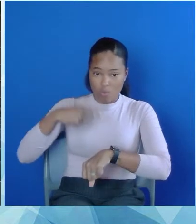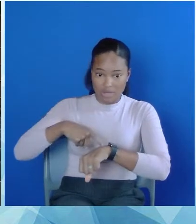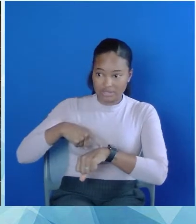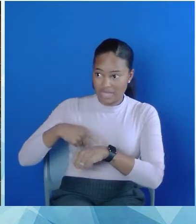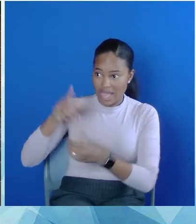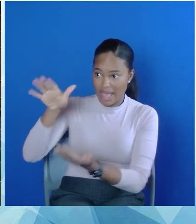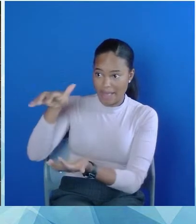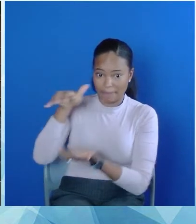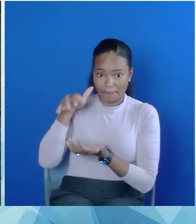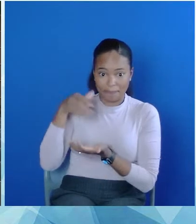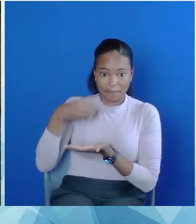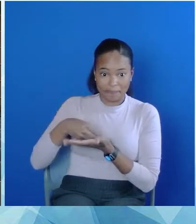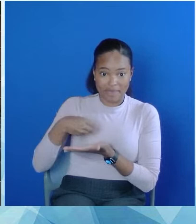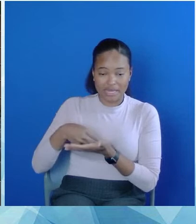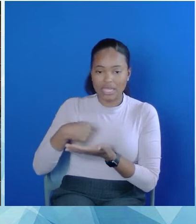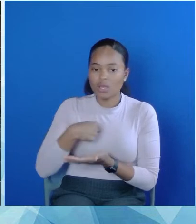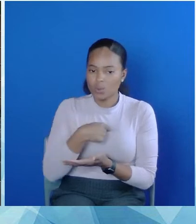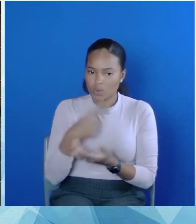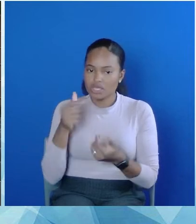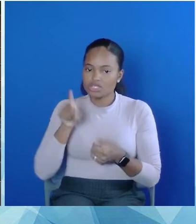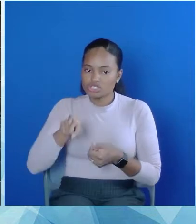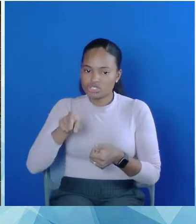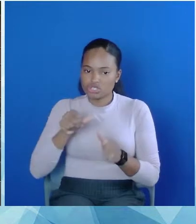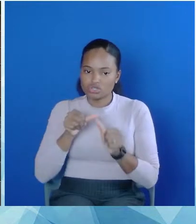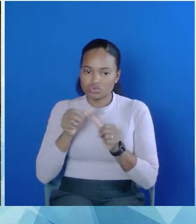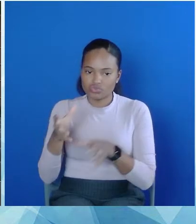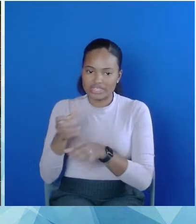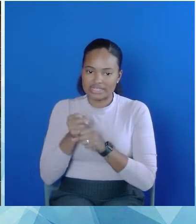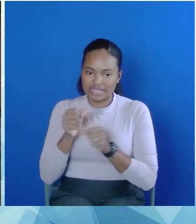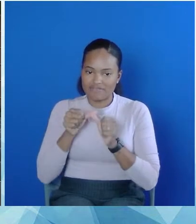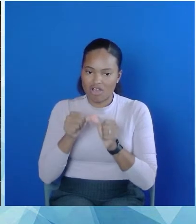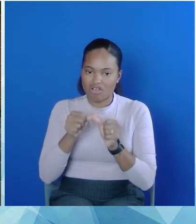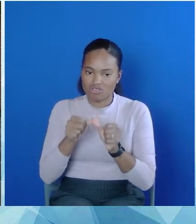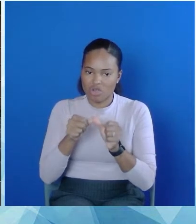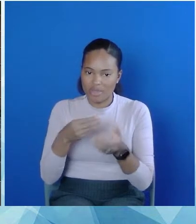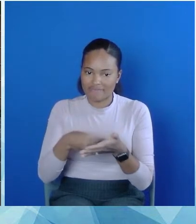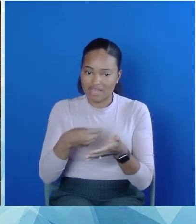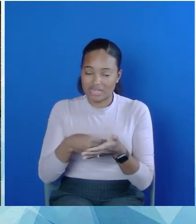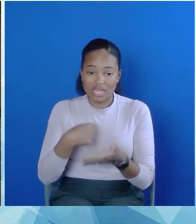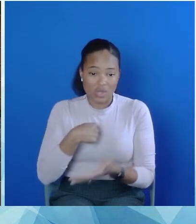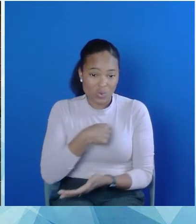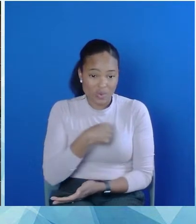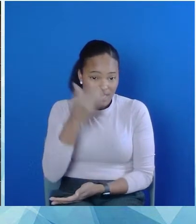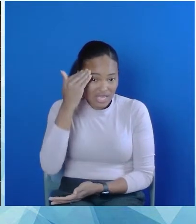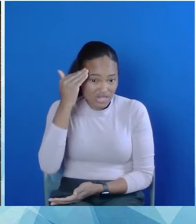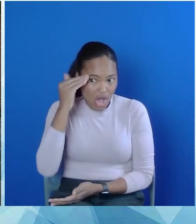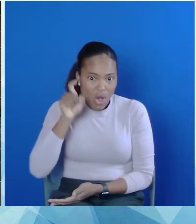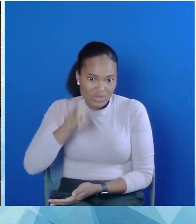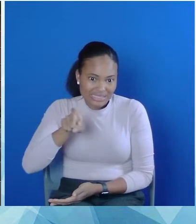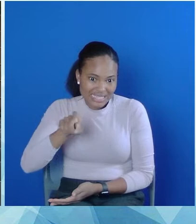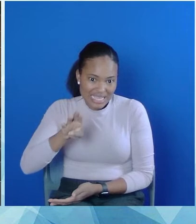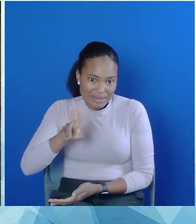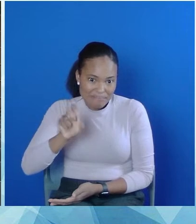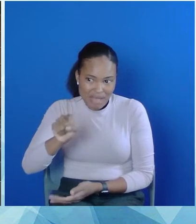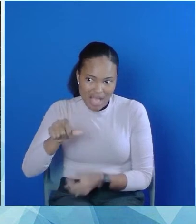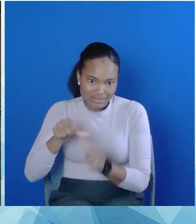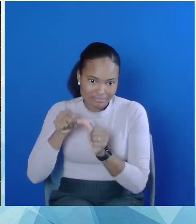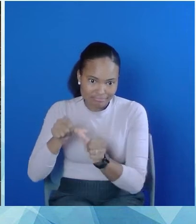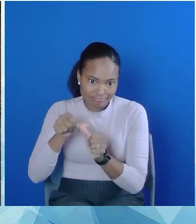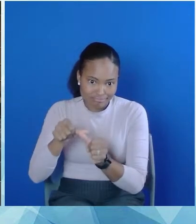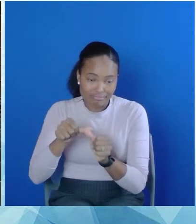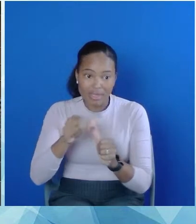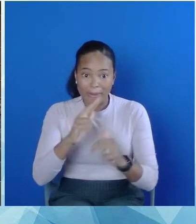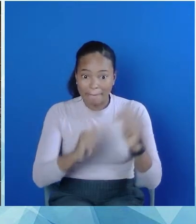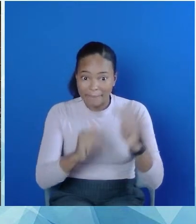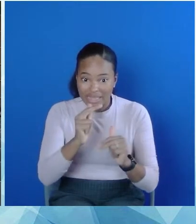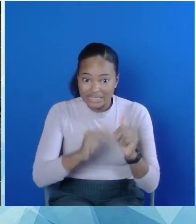we receive ongoing funding because we know the need for buses is not going to go away. We know the need for building repairs is